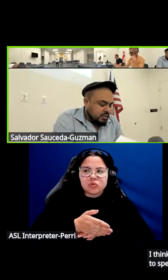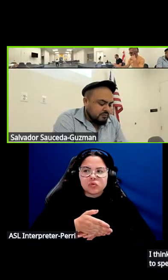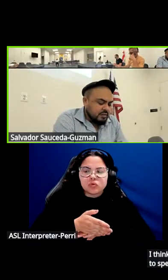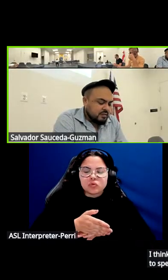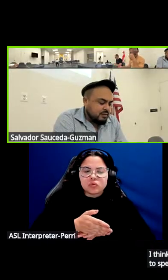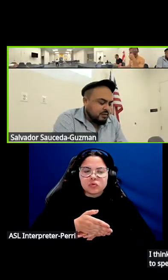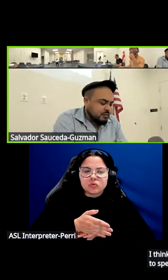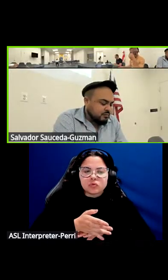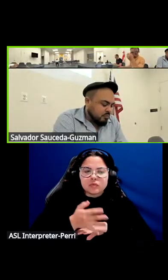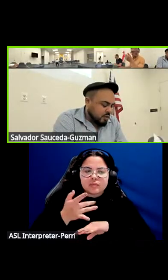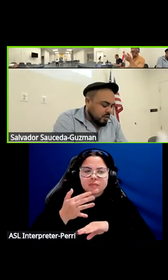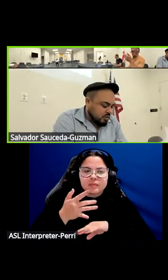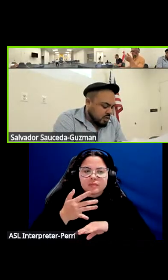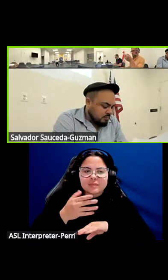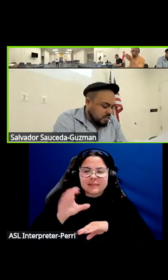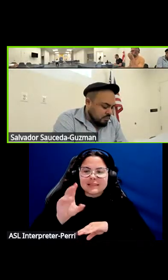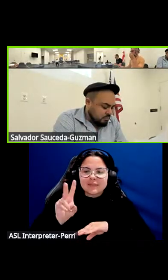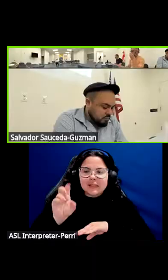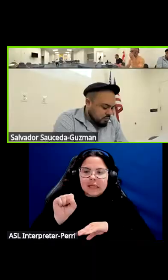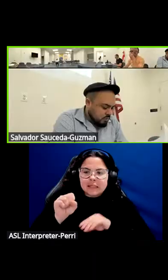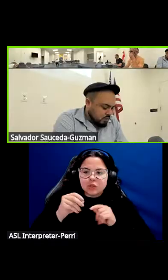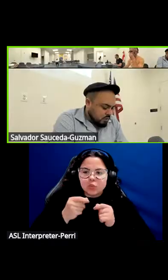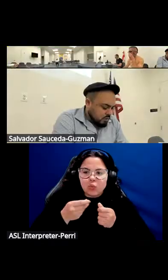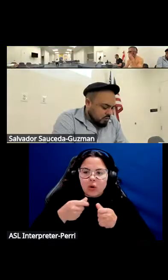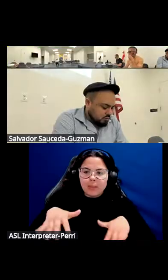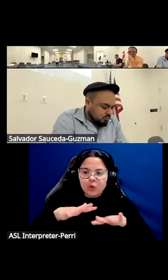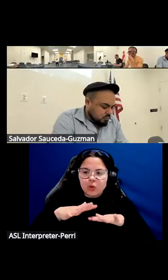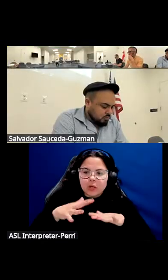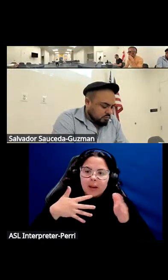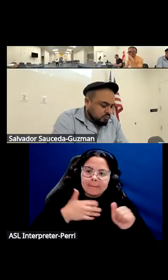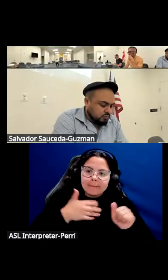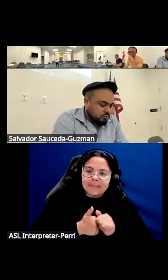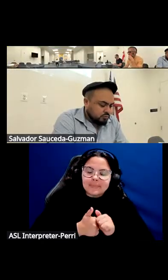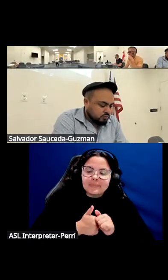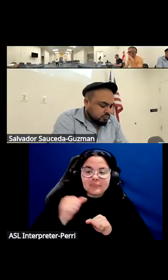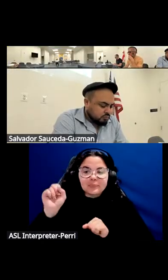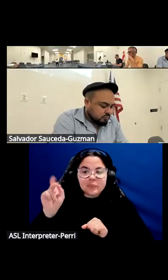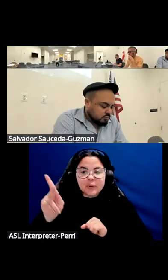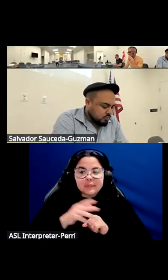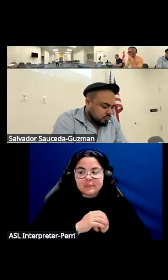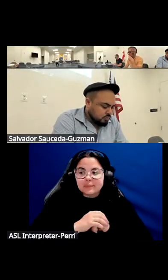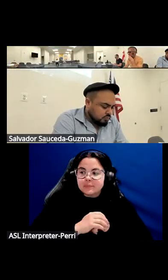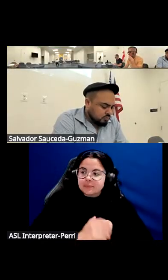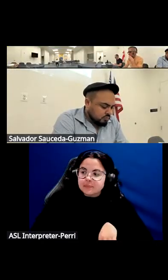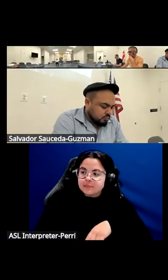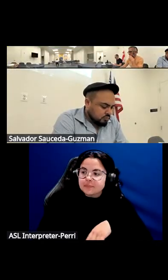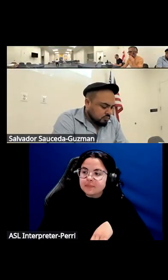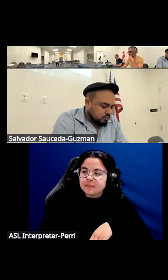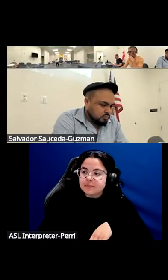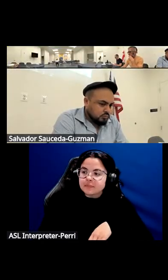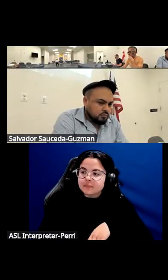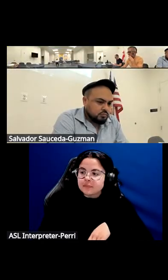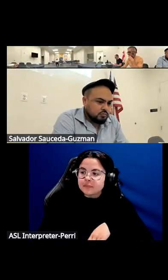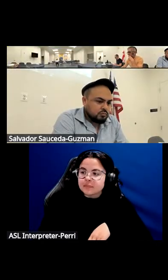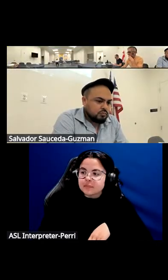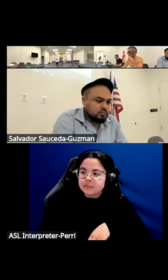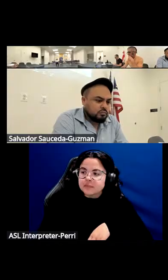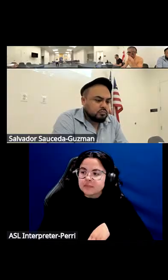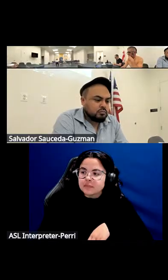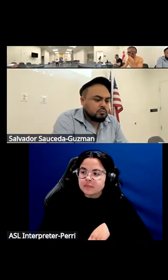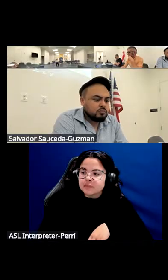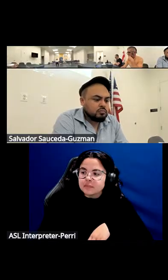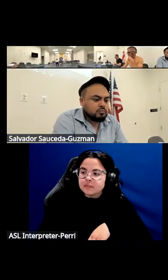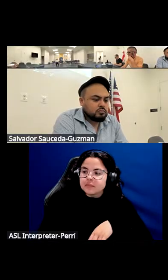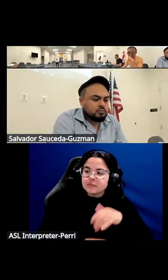the CVS property update. Okay, okay. All right, so now we're going to